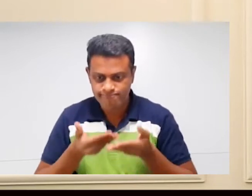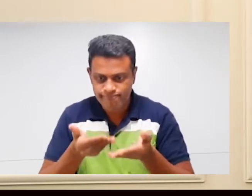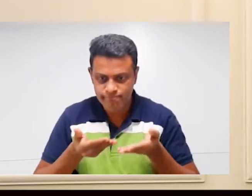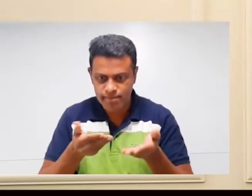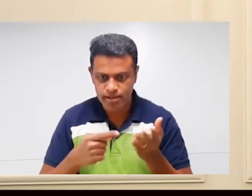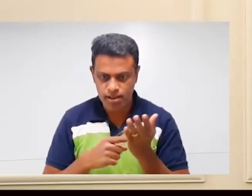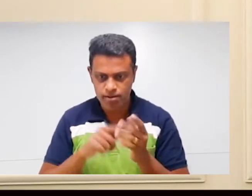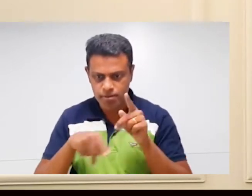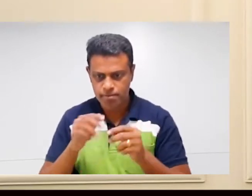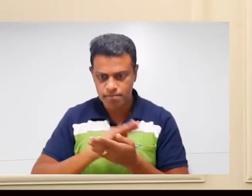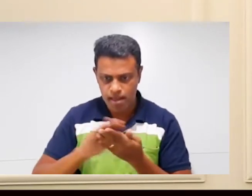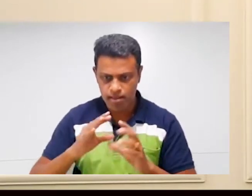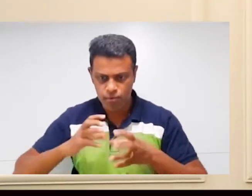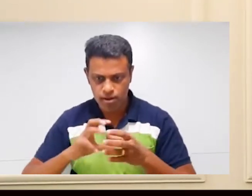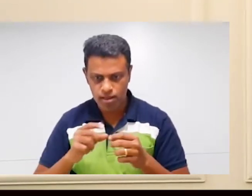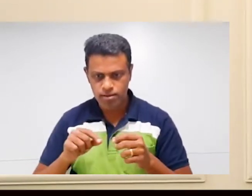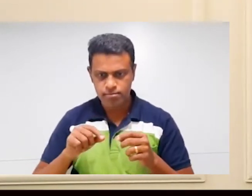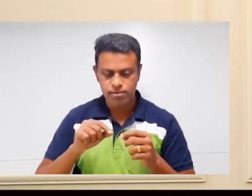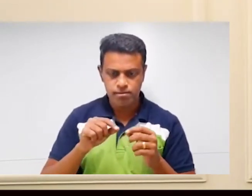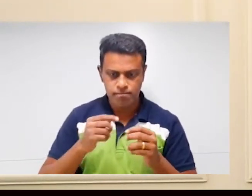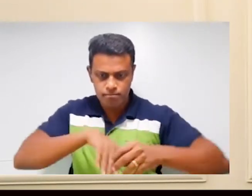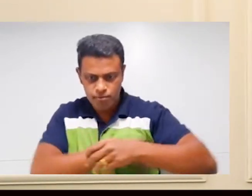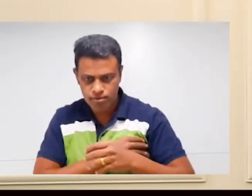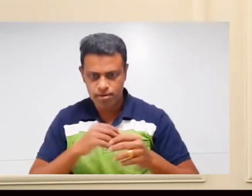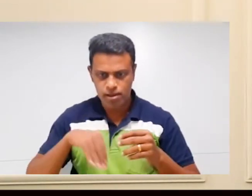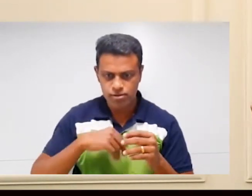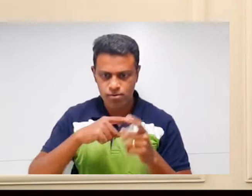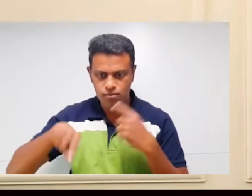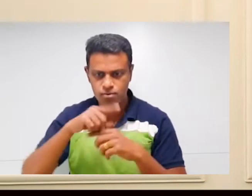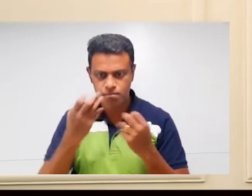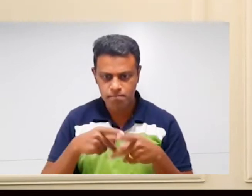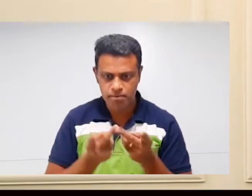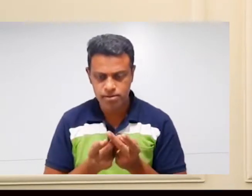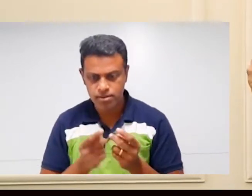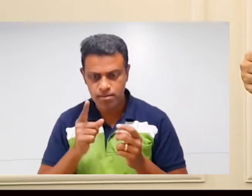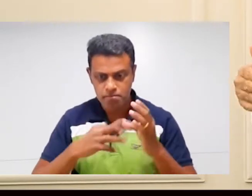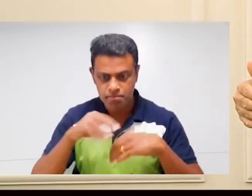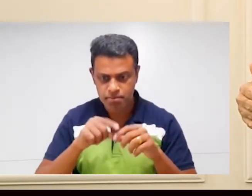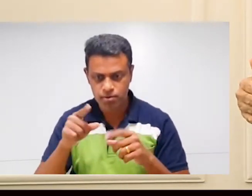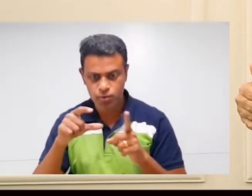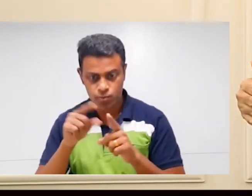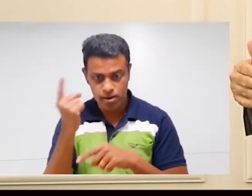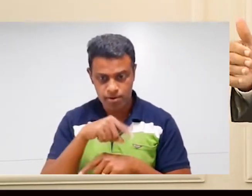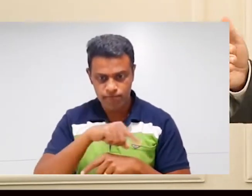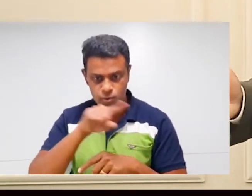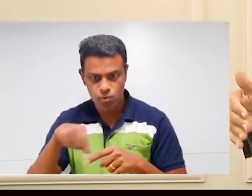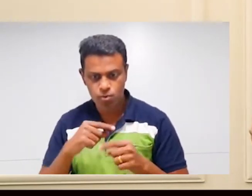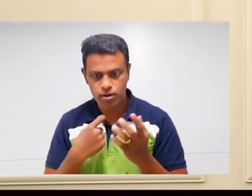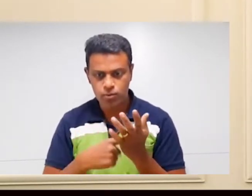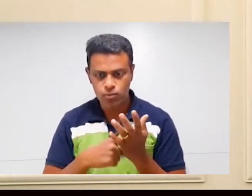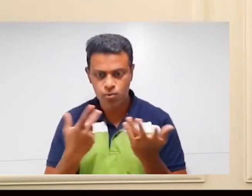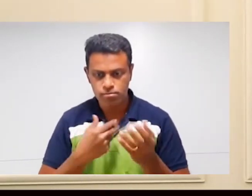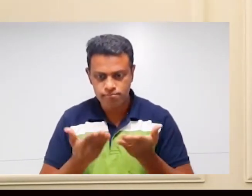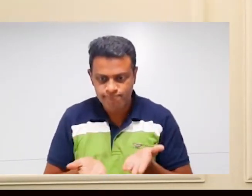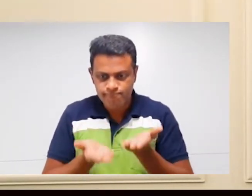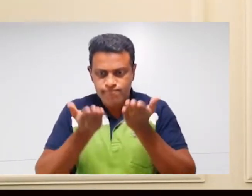know, a joke. Brick by brick, day by day, when you have gone in, acquired a distributor, made him see that how can we serve the customer together, how